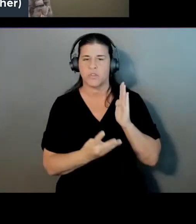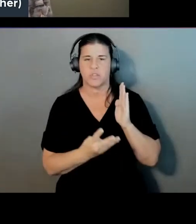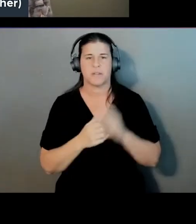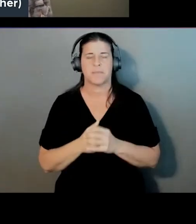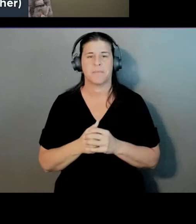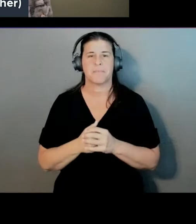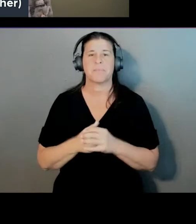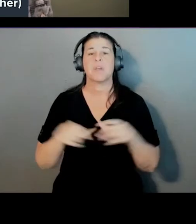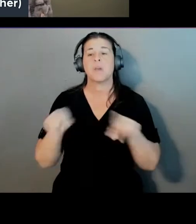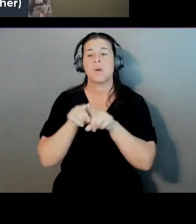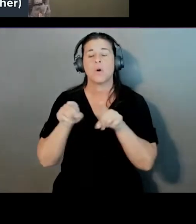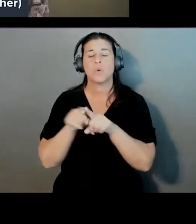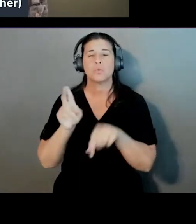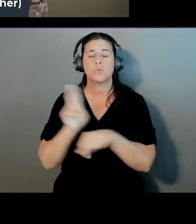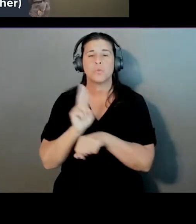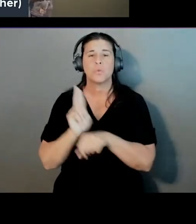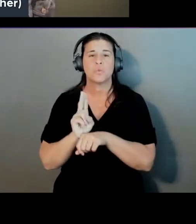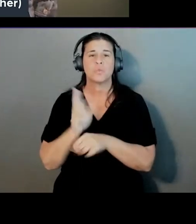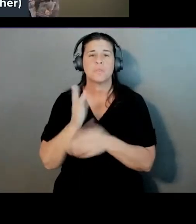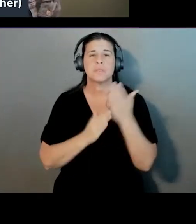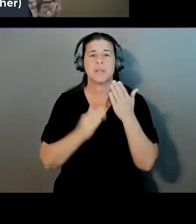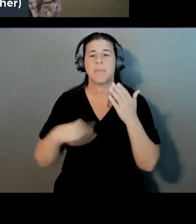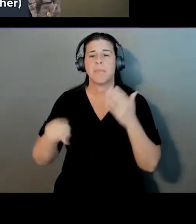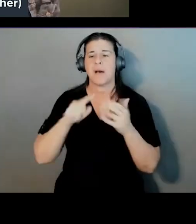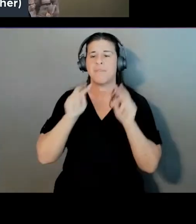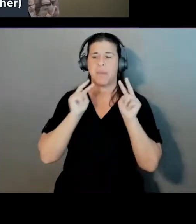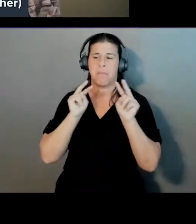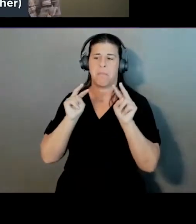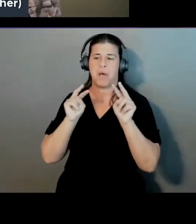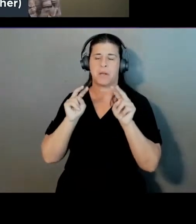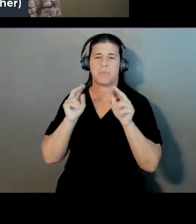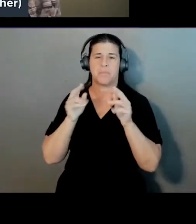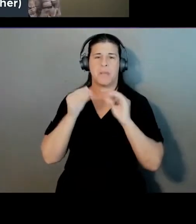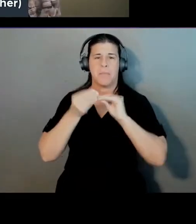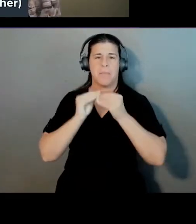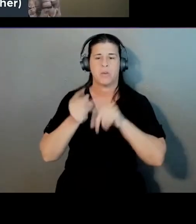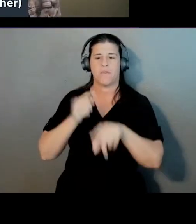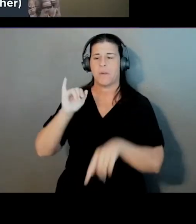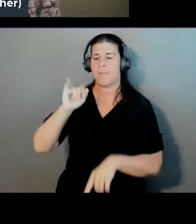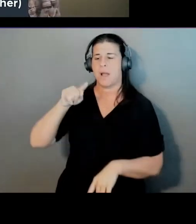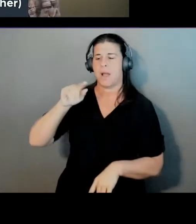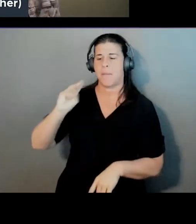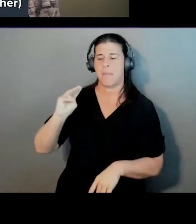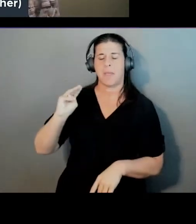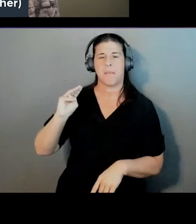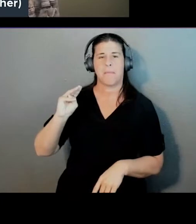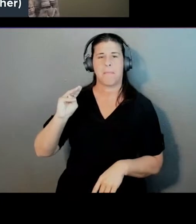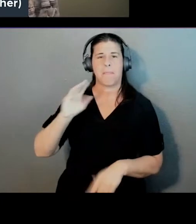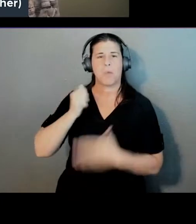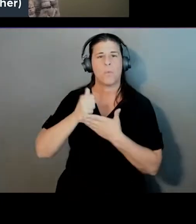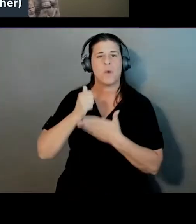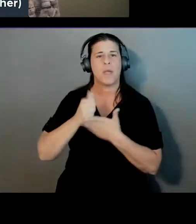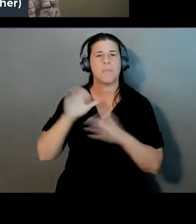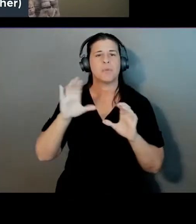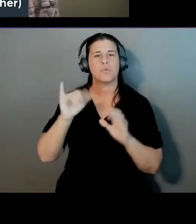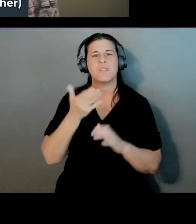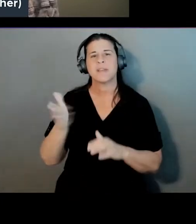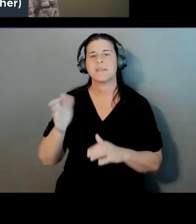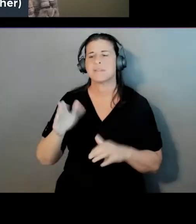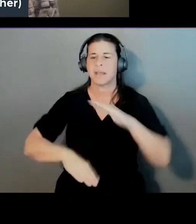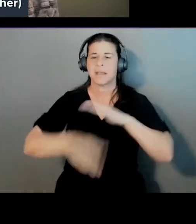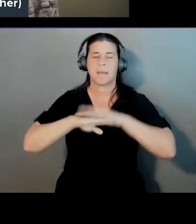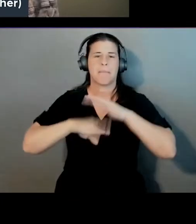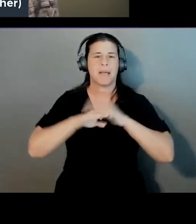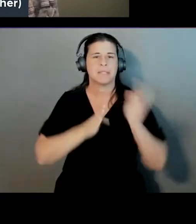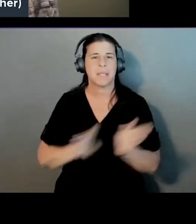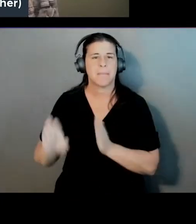also use some of the monitoring metrics from IPAM to do things such as capacity planning. So you can look